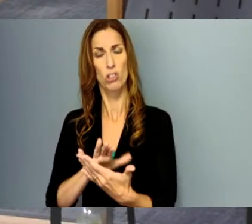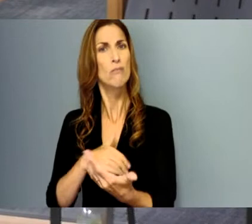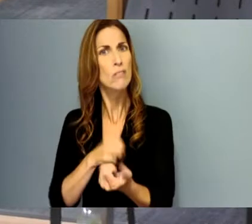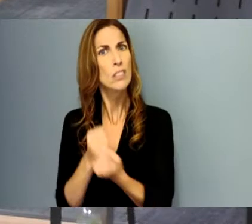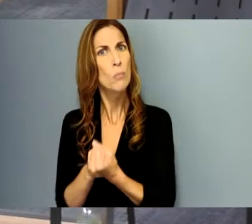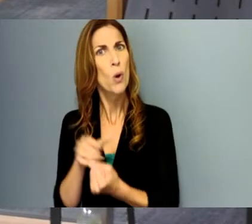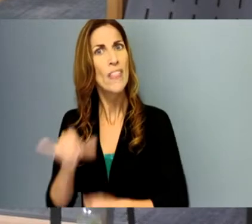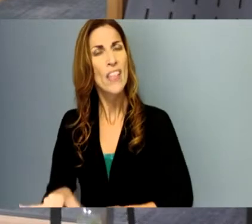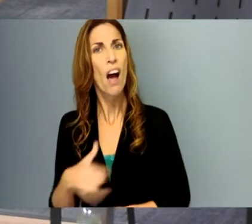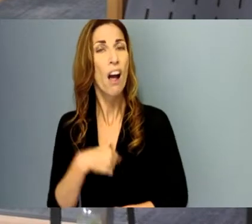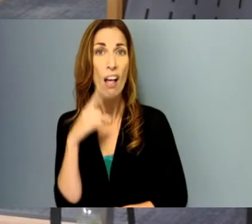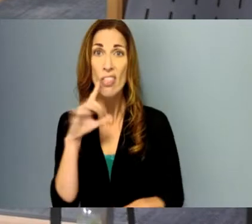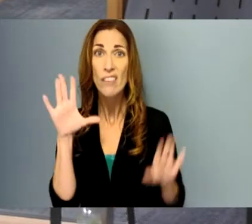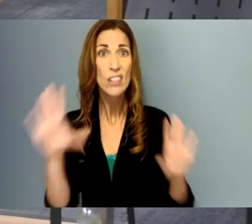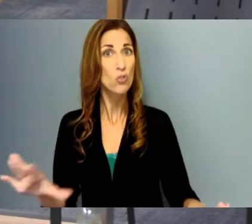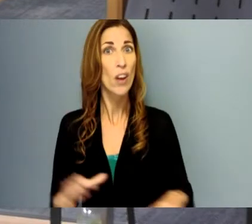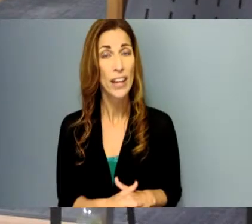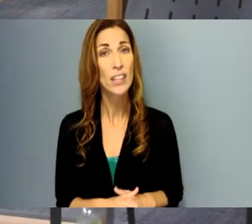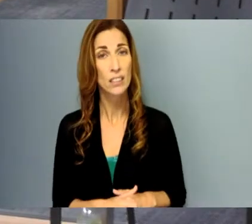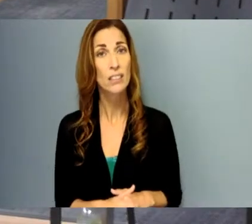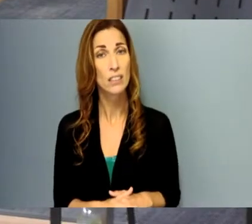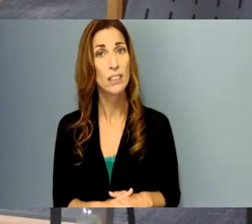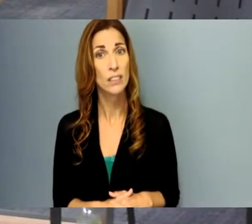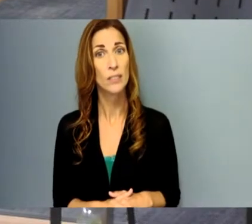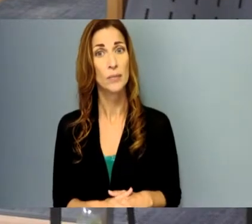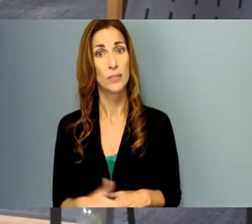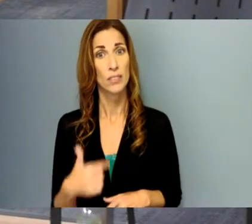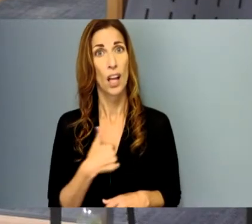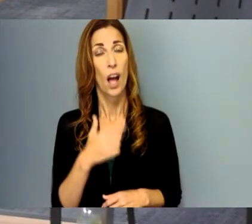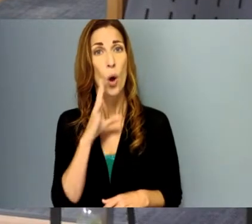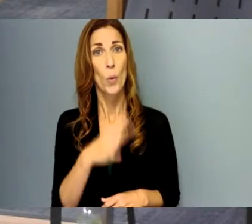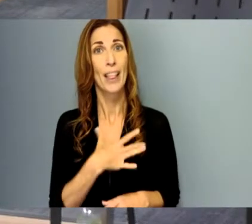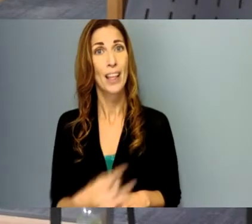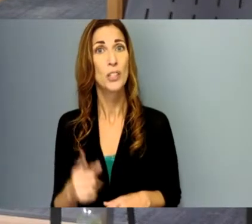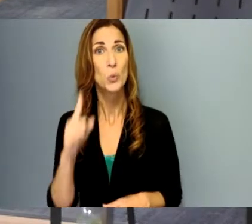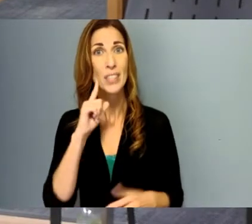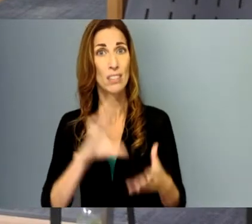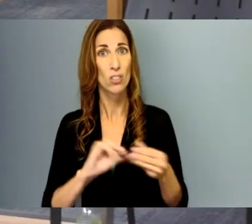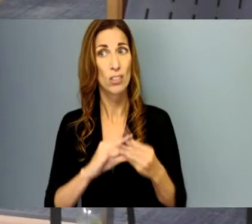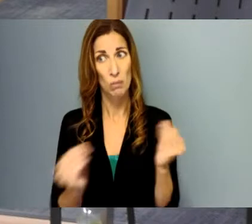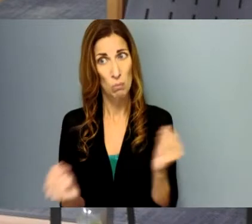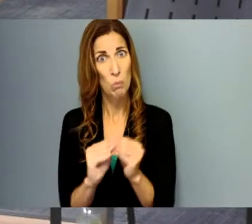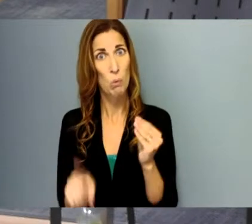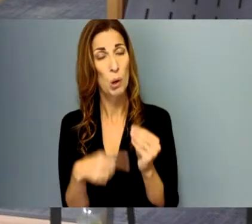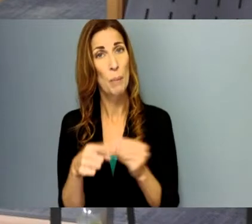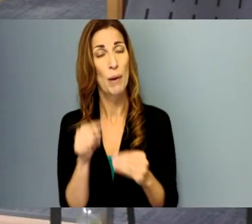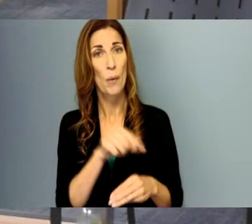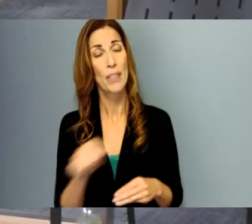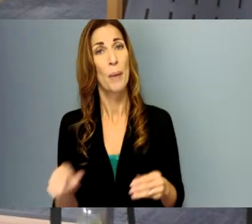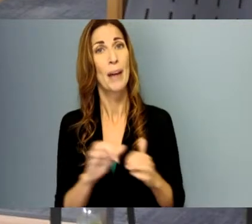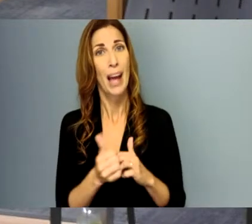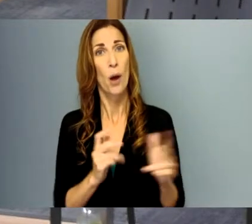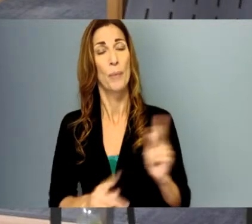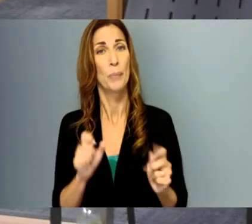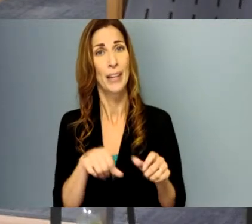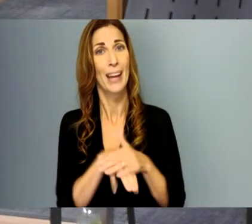and I think that's great. And I would like to hear more about them and how people can